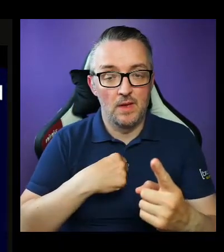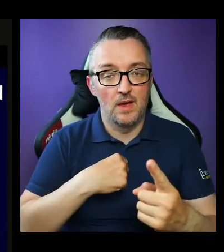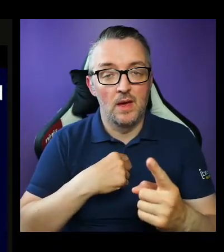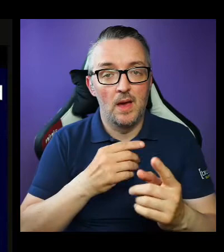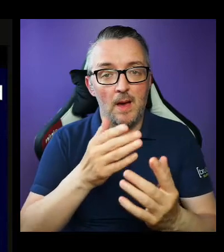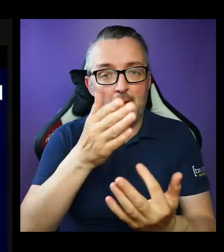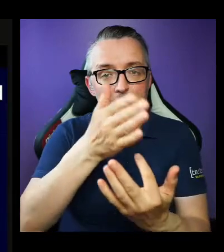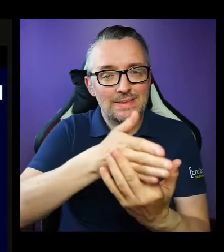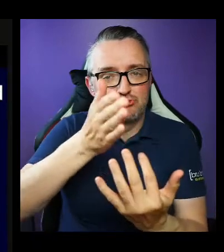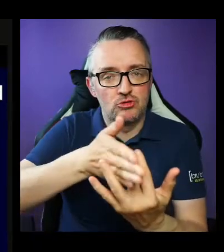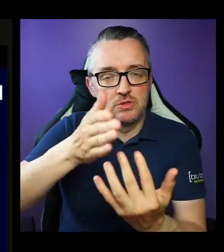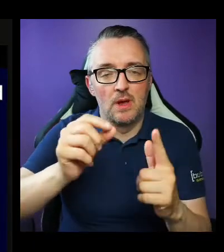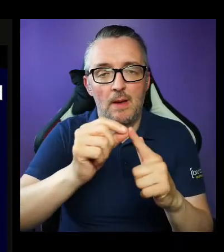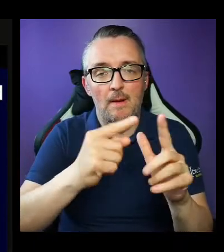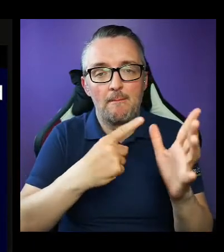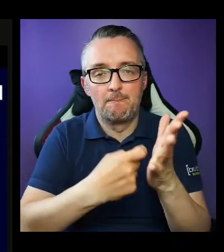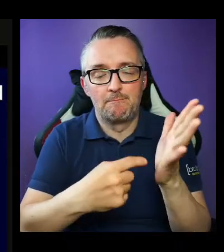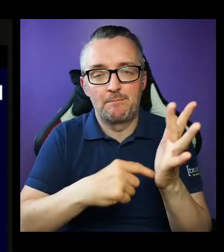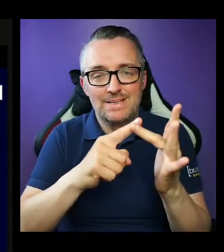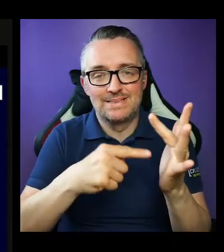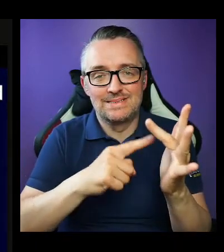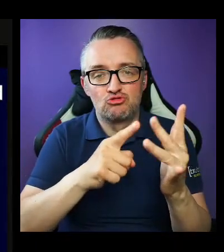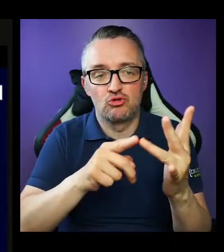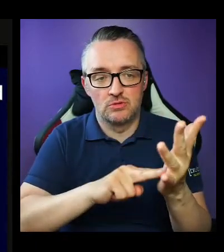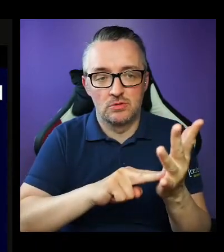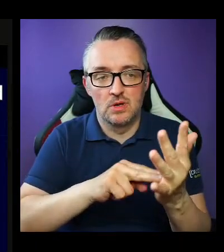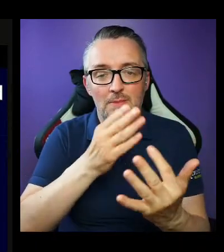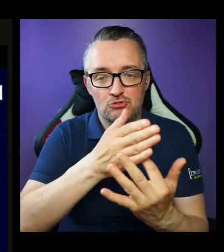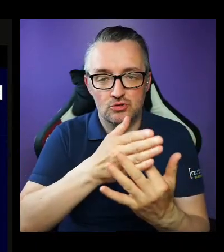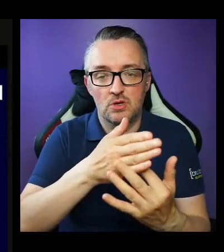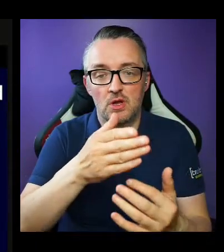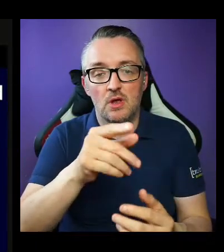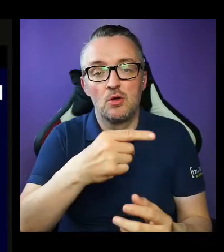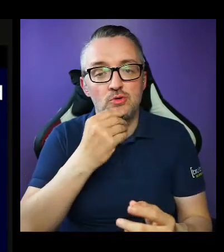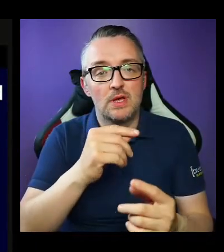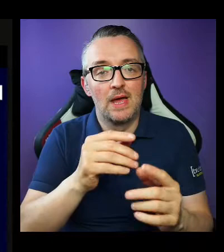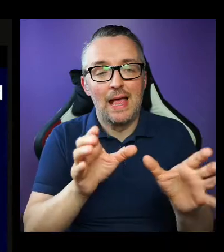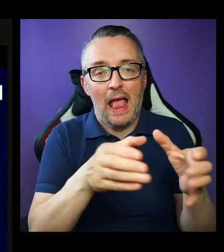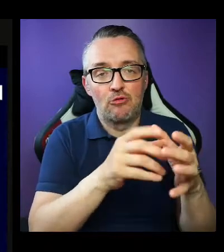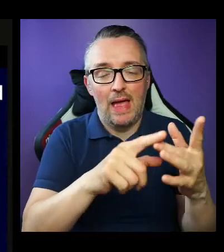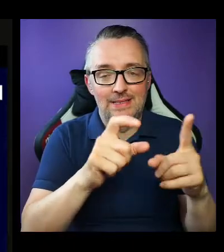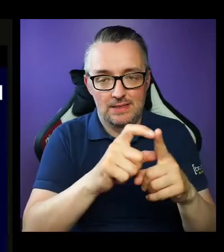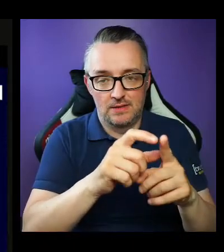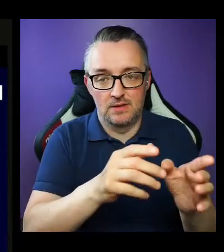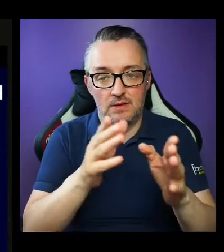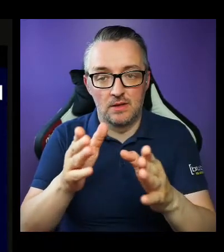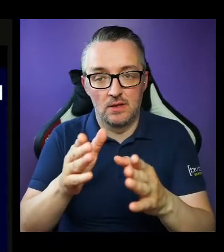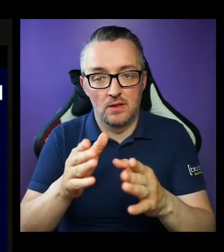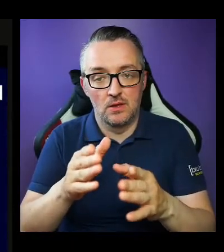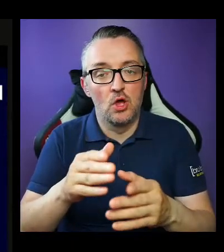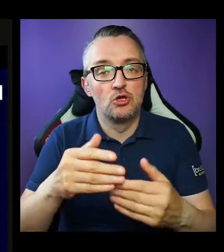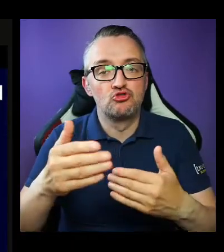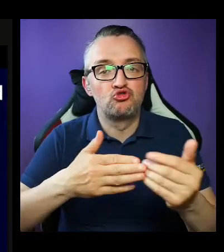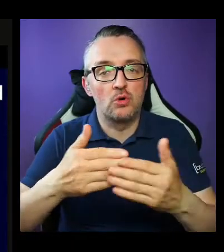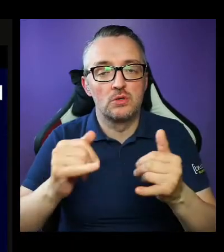key, I chose to use the categories, category IDs. And then in my sort